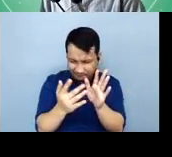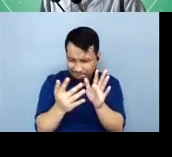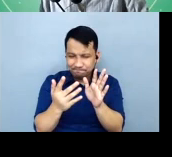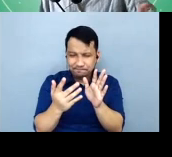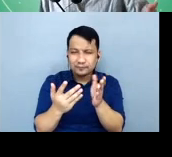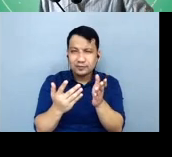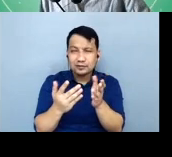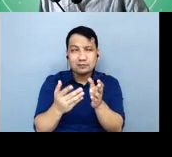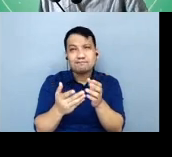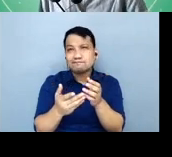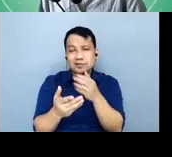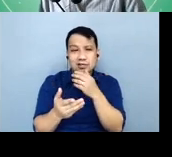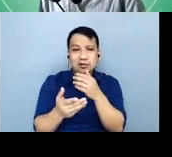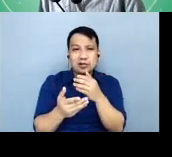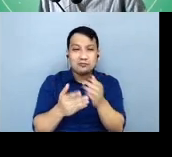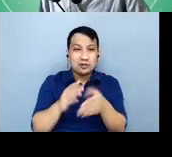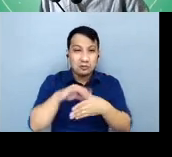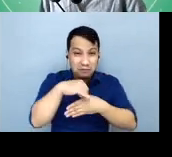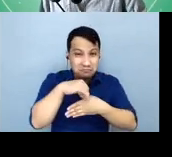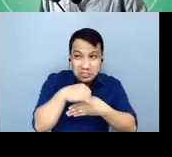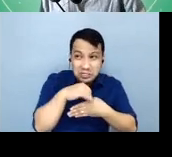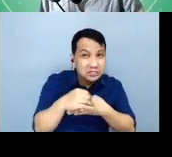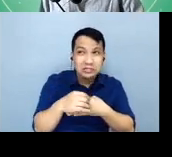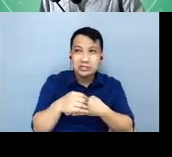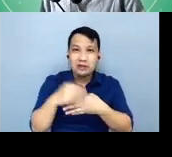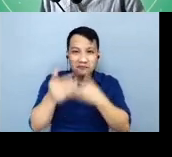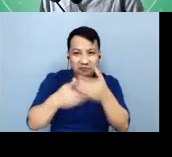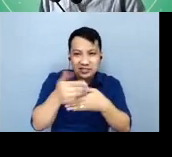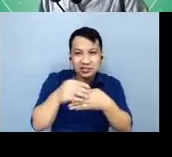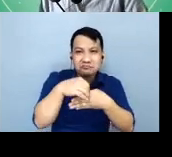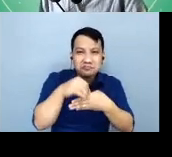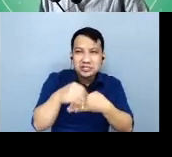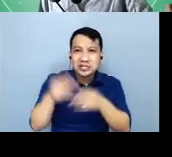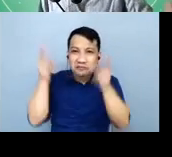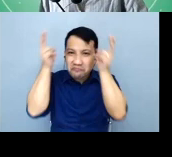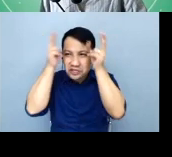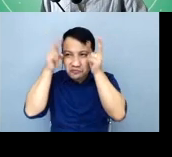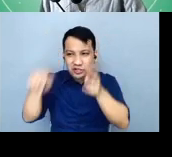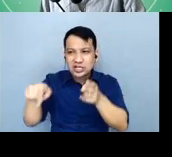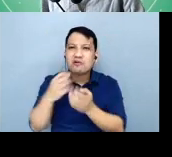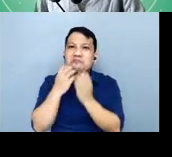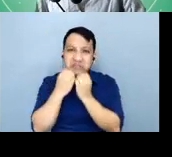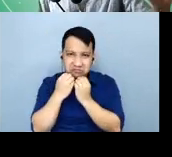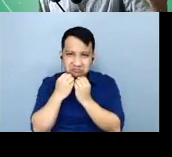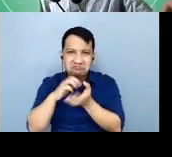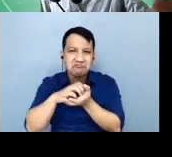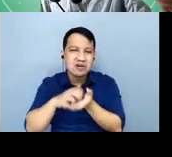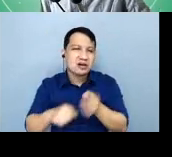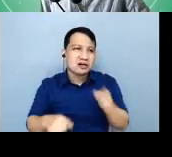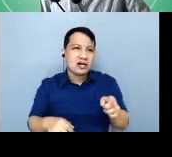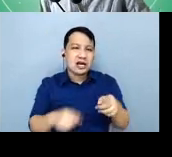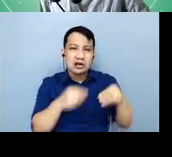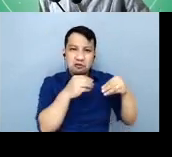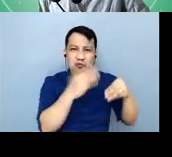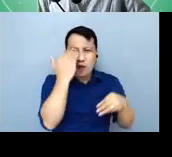let's say, processed meats, processed vegetables, they are much cheaper. And so the difficulty here is that market